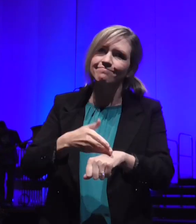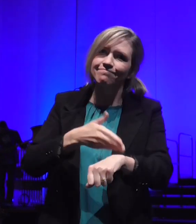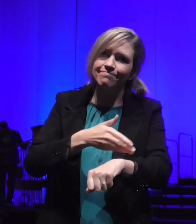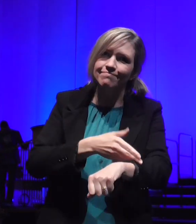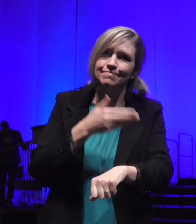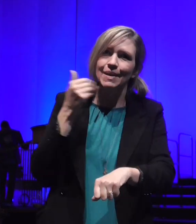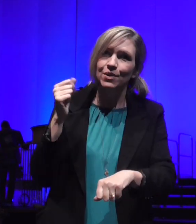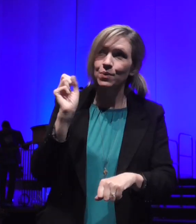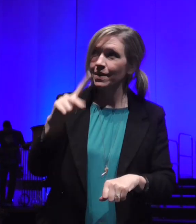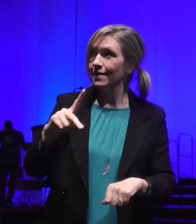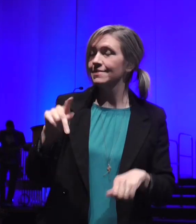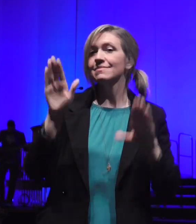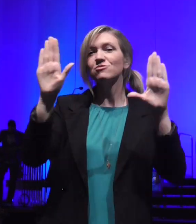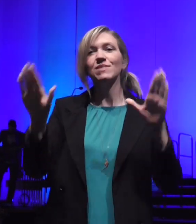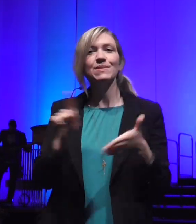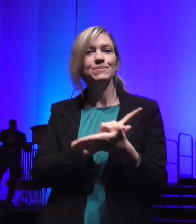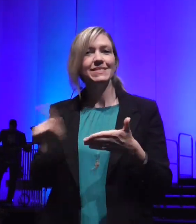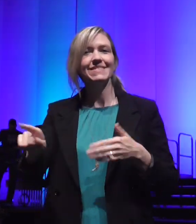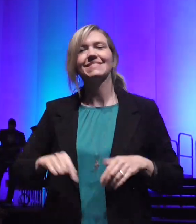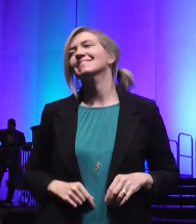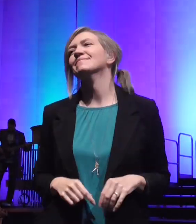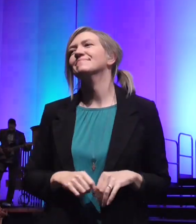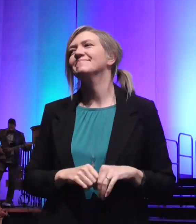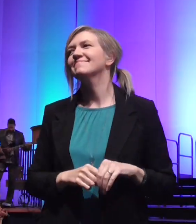okay? Have a great week.